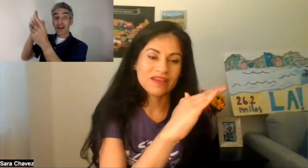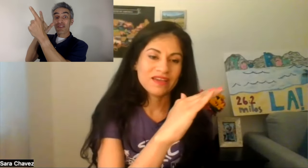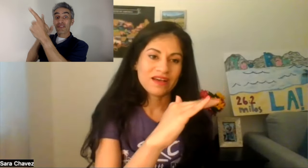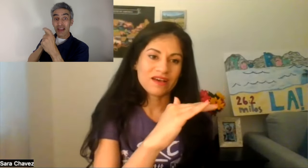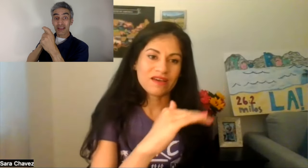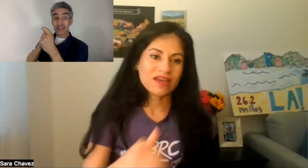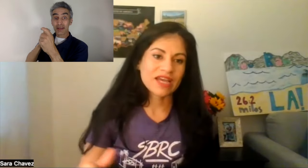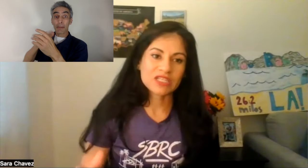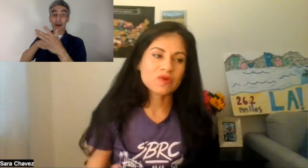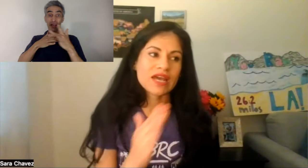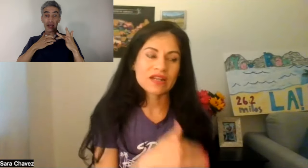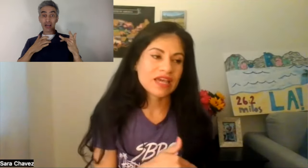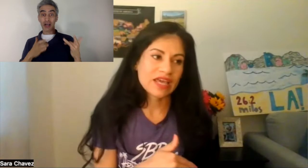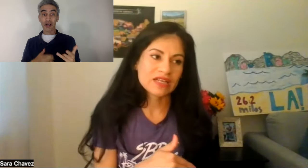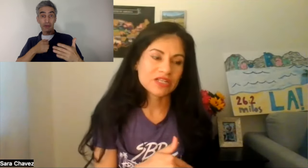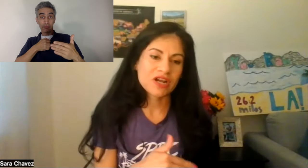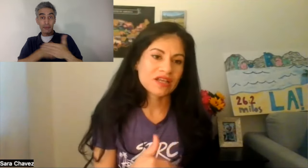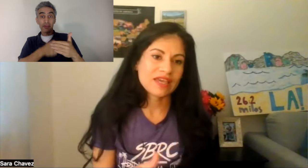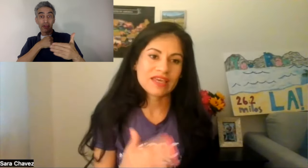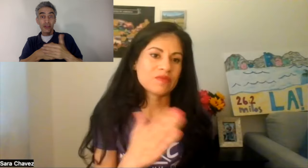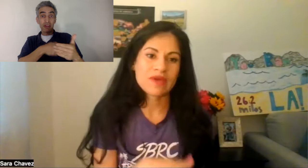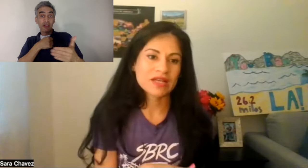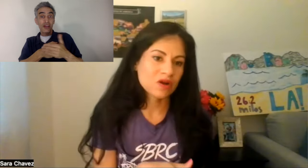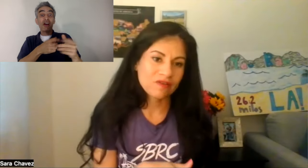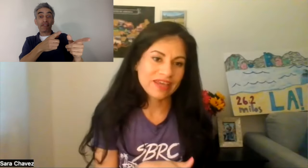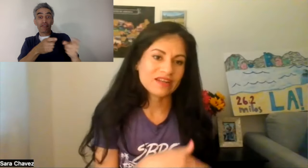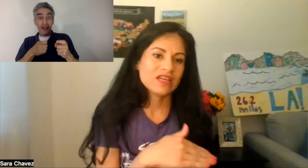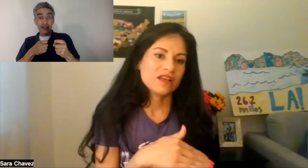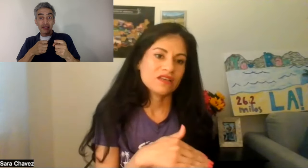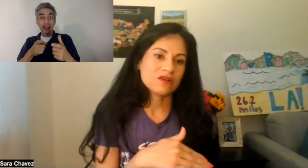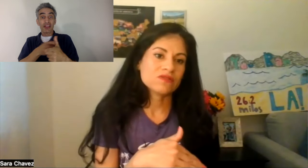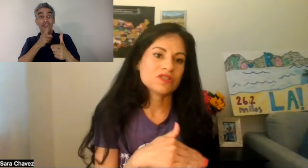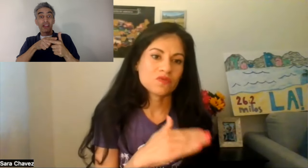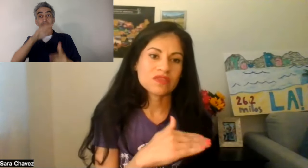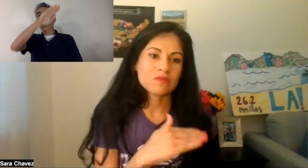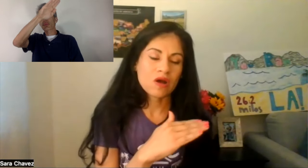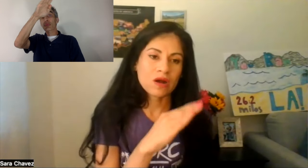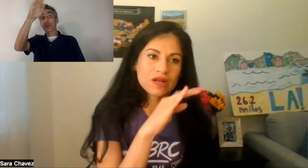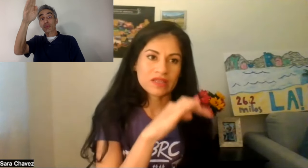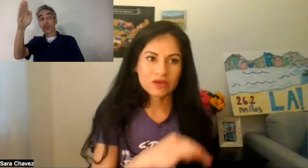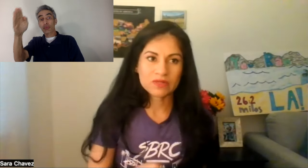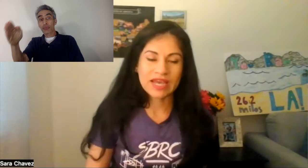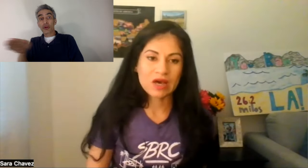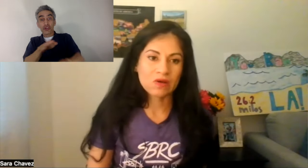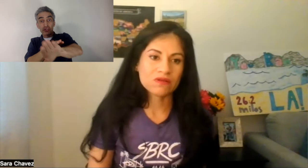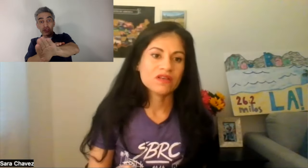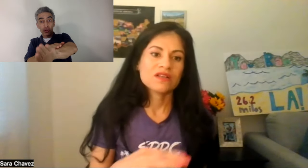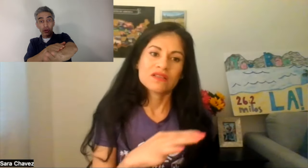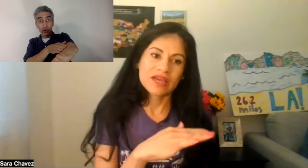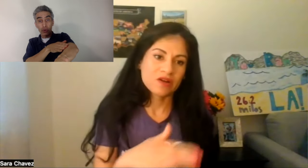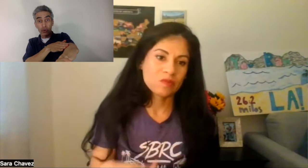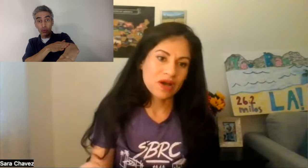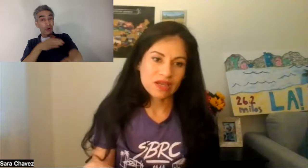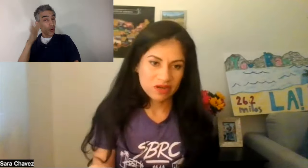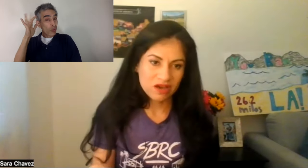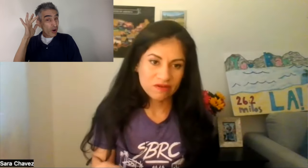hill. And I do it at like, I try to like hit my max heart rate, you know, just run them hard and then go down,